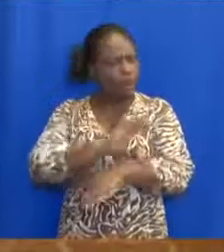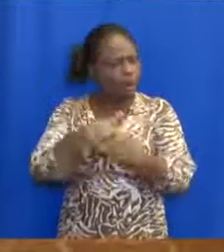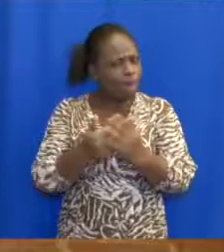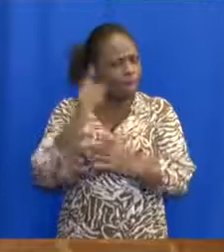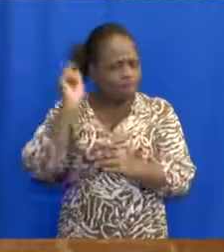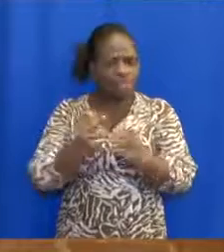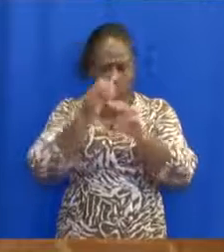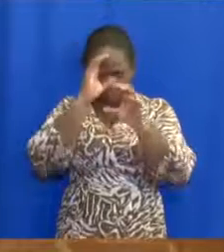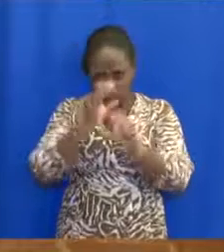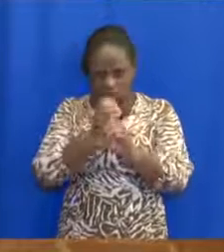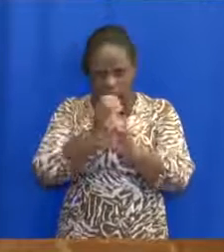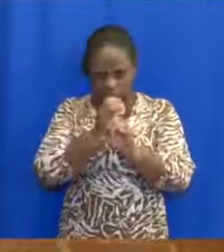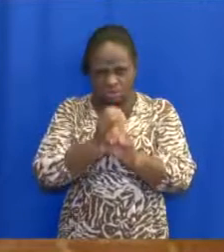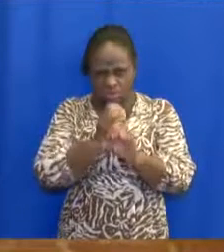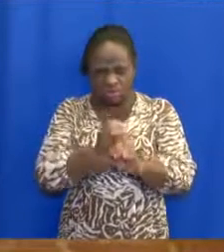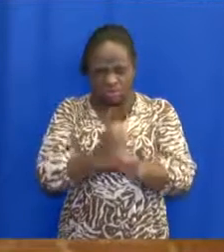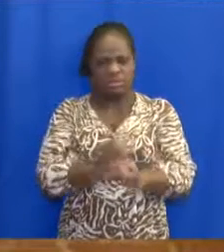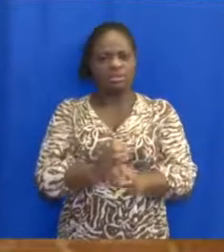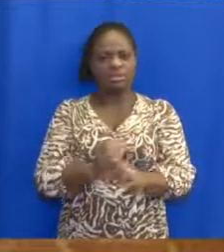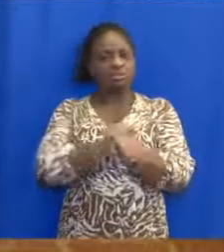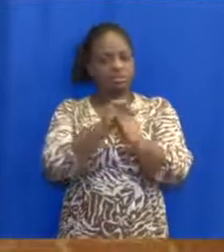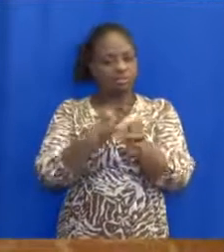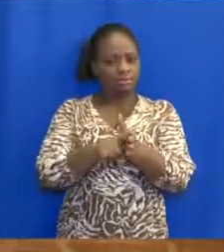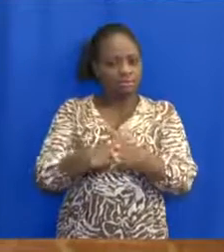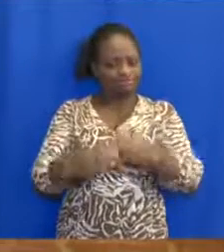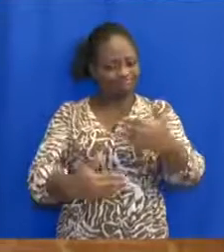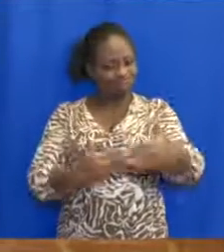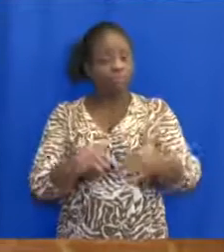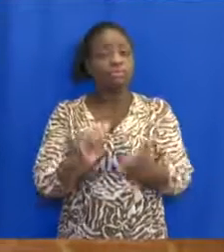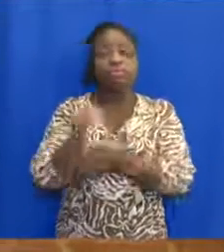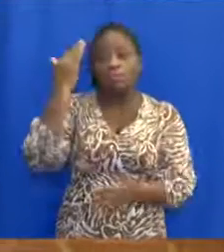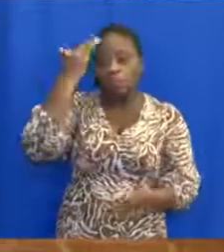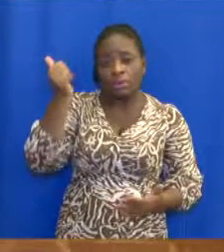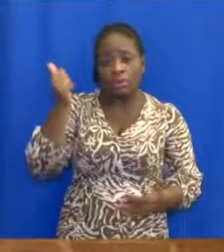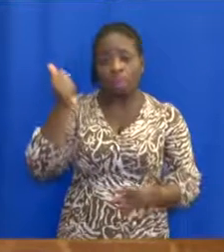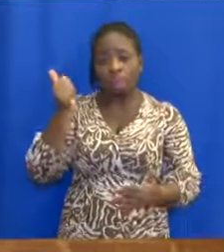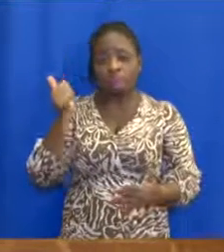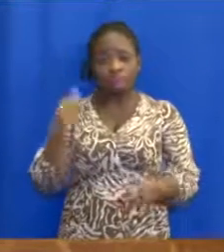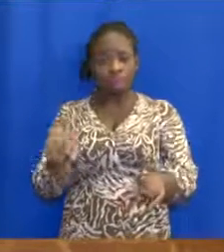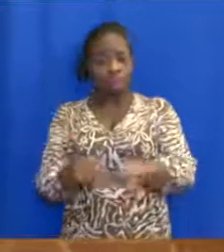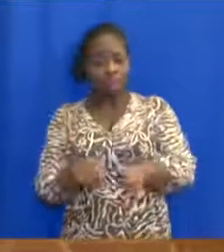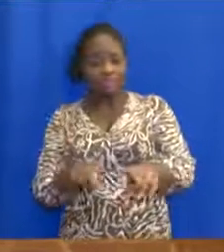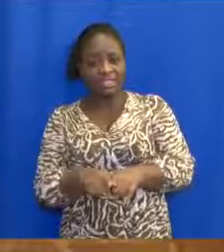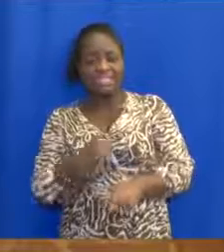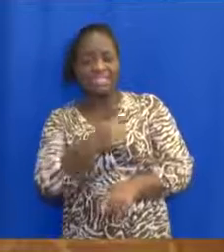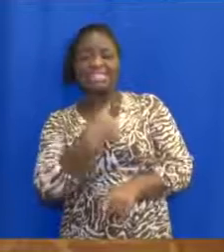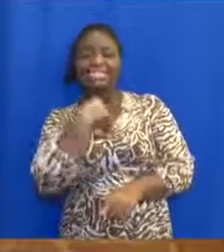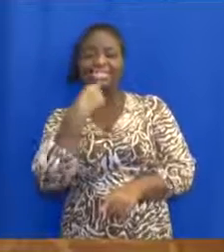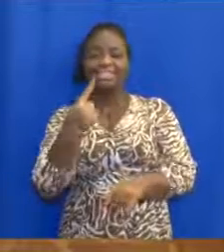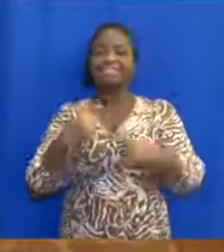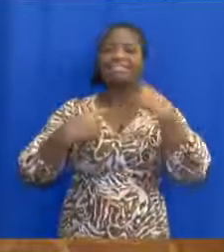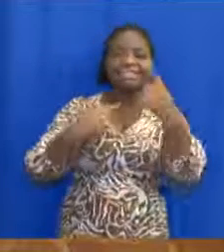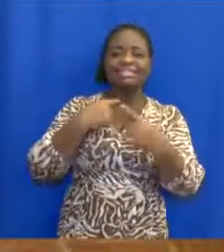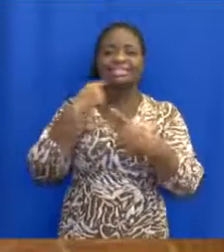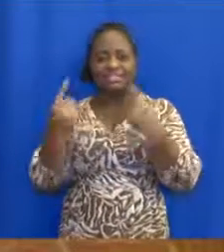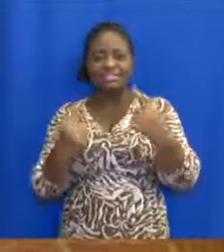adherence to the enhanced COVID-19 protocols. That is why, as already been widely publicized,